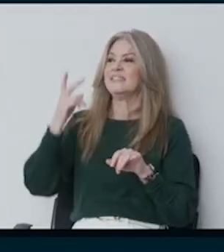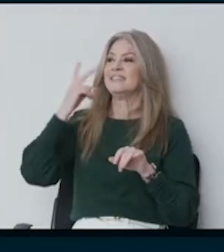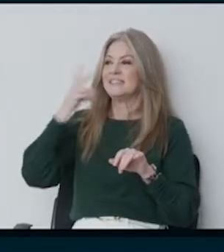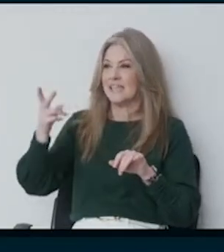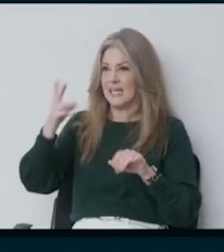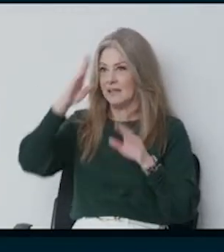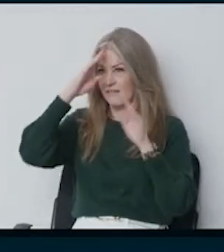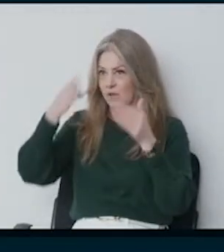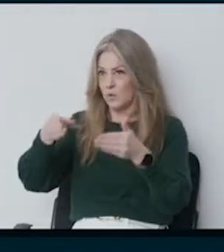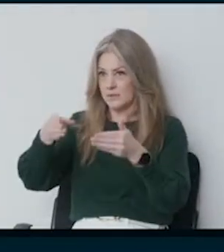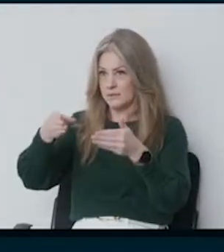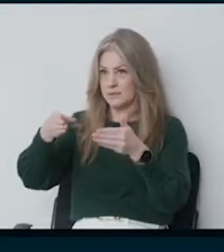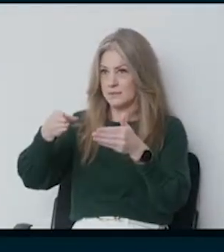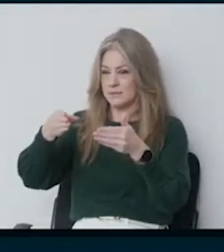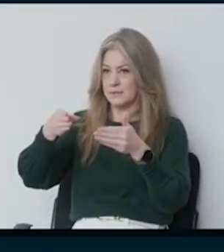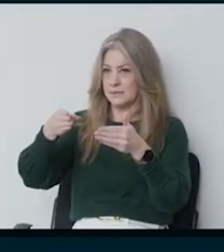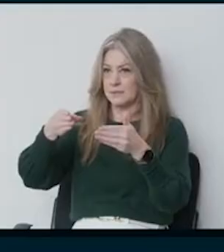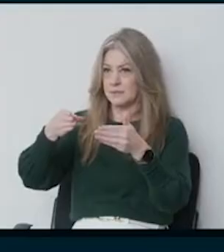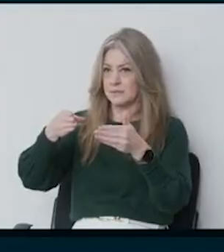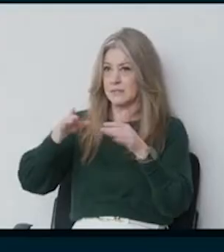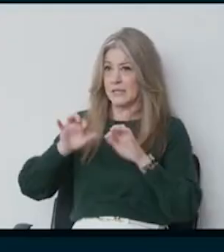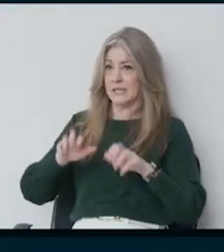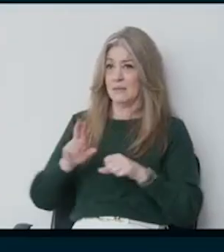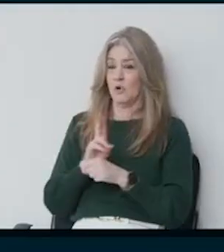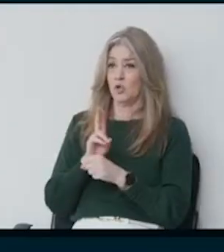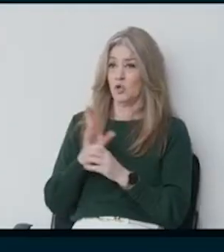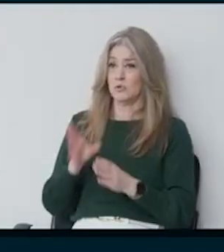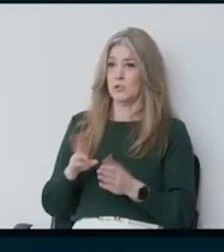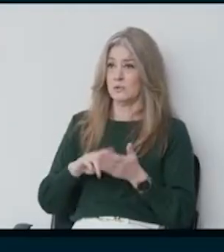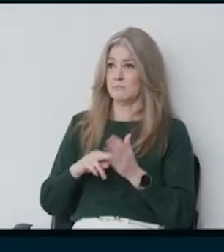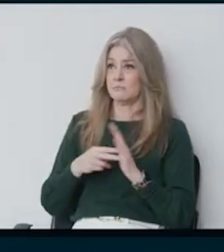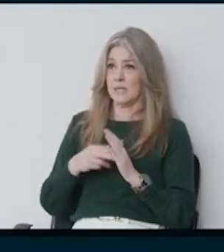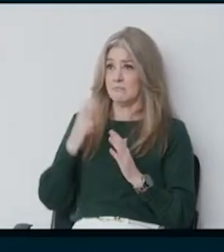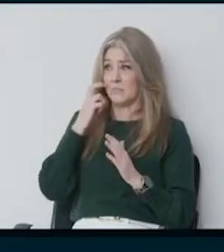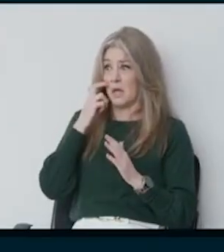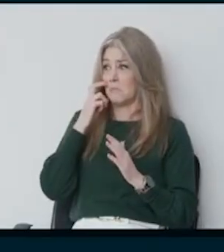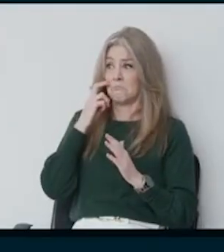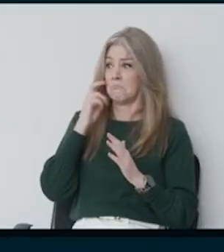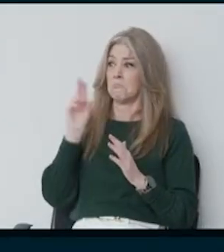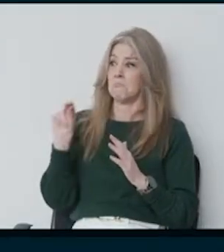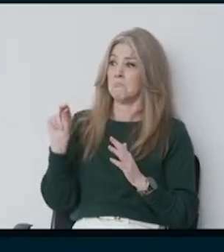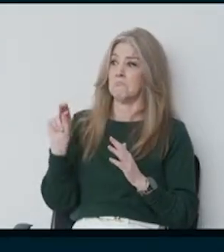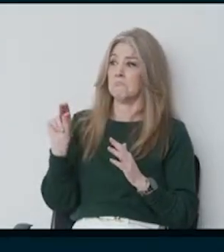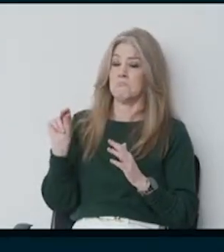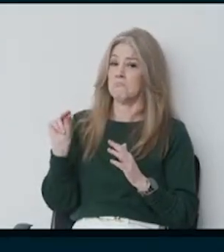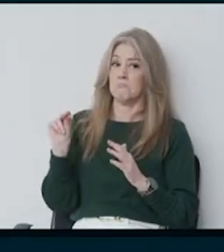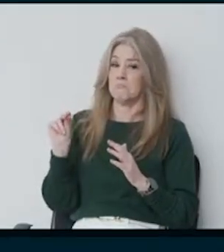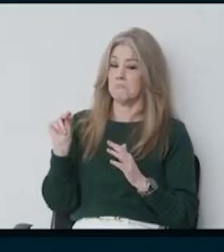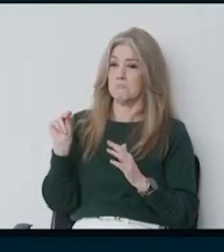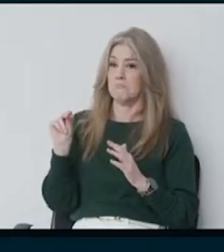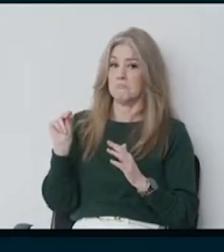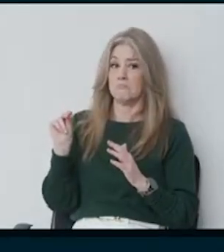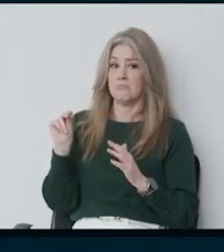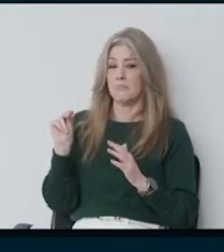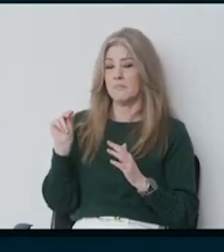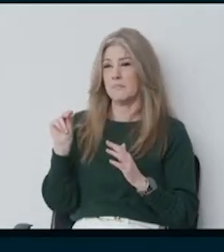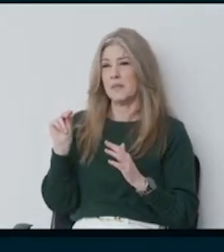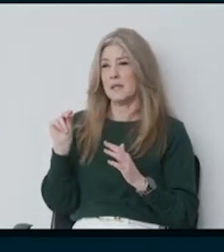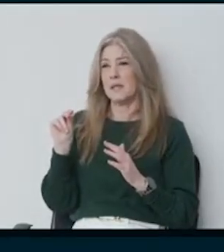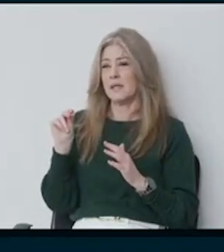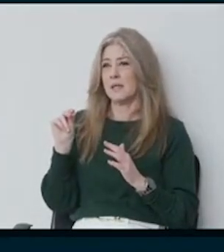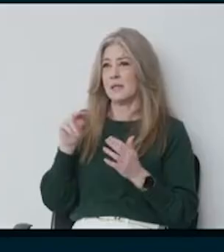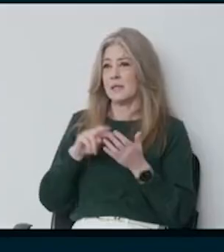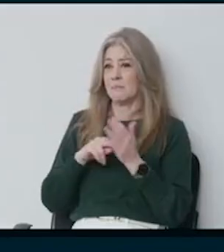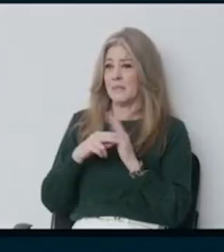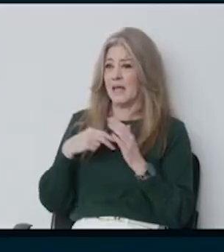focus. And when I say keyboard user, I don't necessarily mean blind. I don't necessarily mean, when I say keyboard user, that doesn't